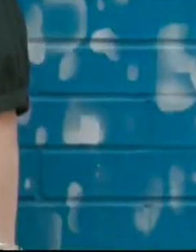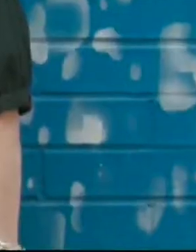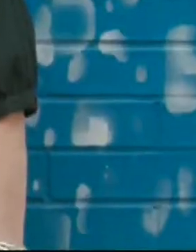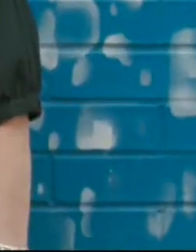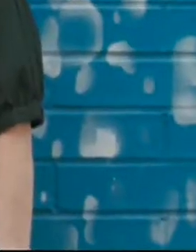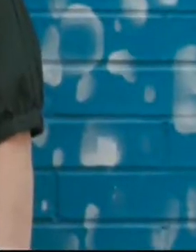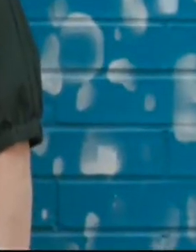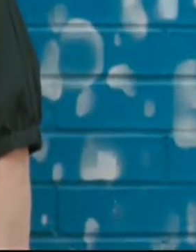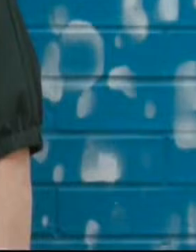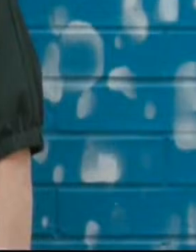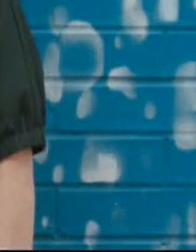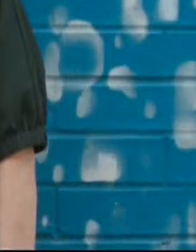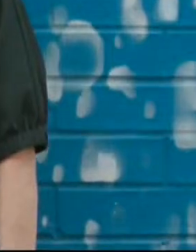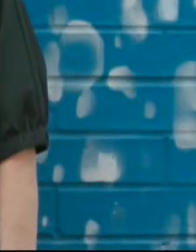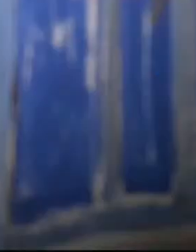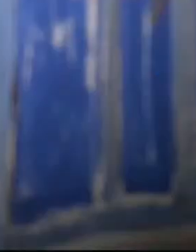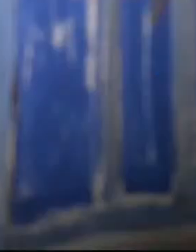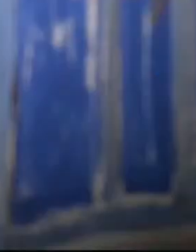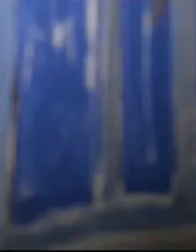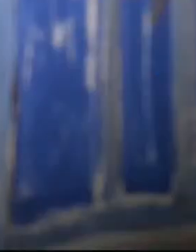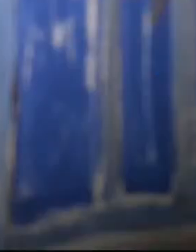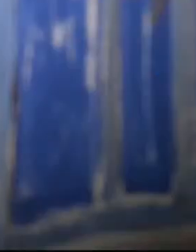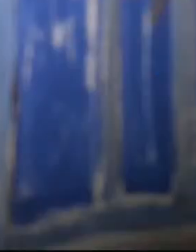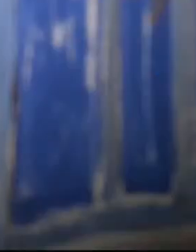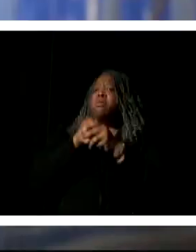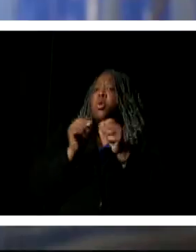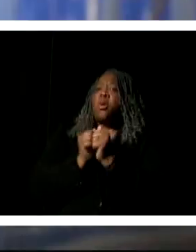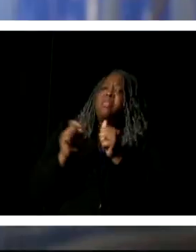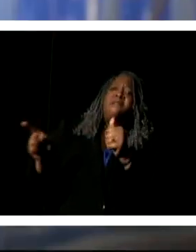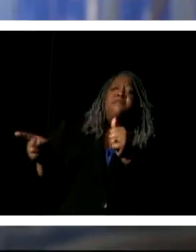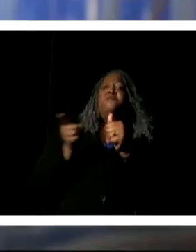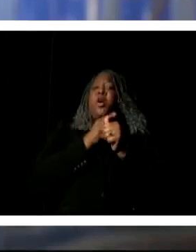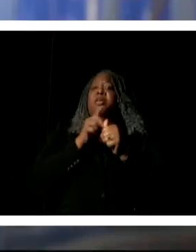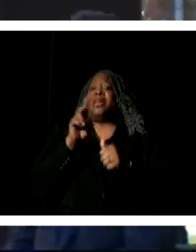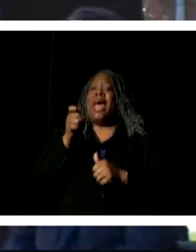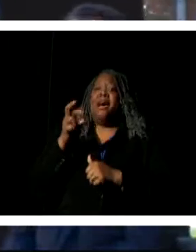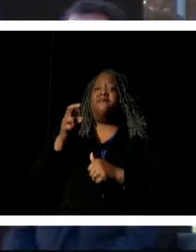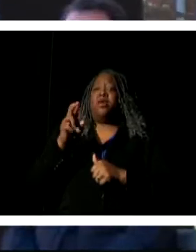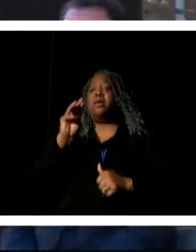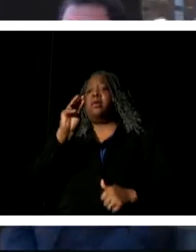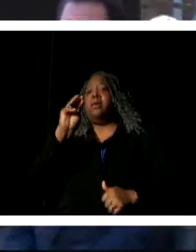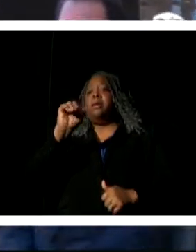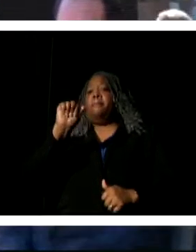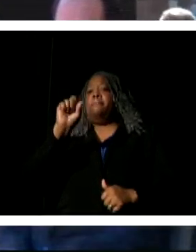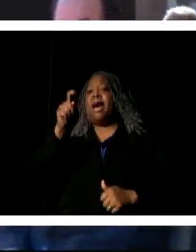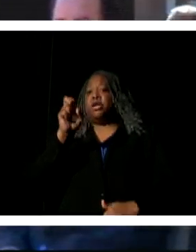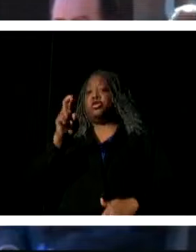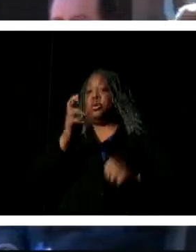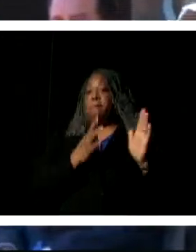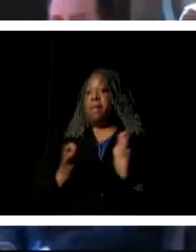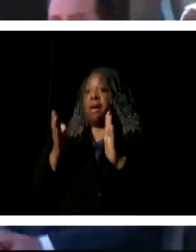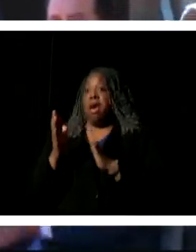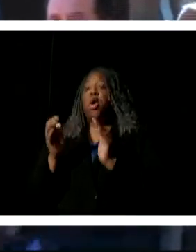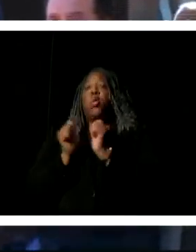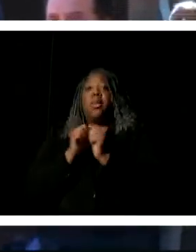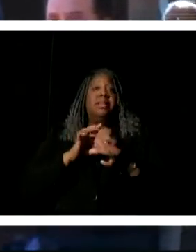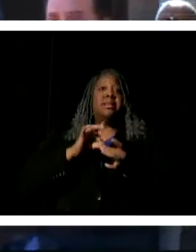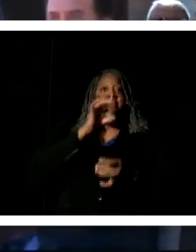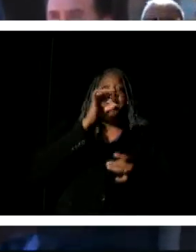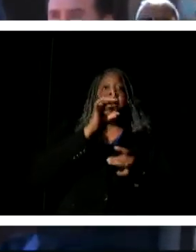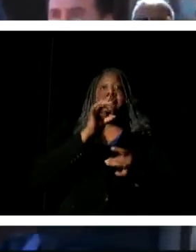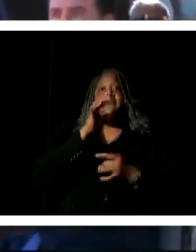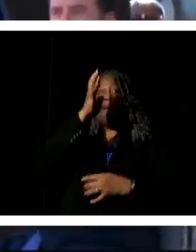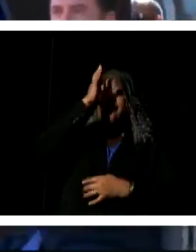downtown stakeholders are participating in the first ever Downtown Master Plan. With a spirit of leadership and innovation,